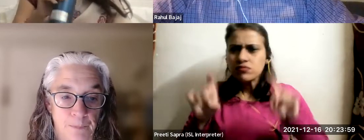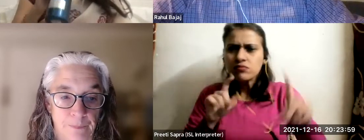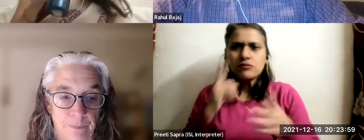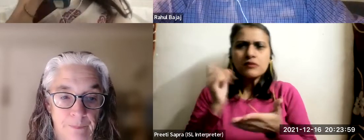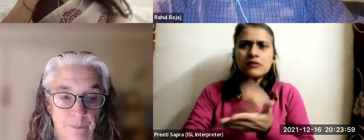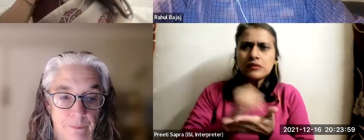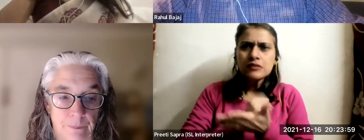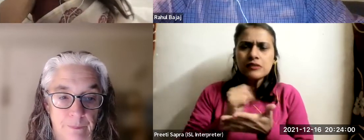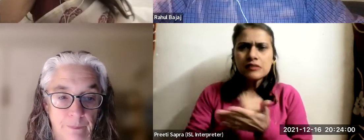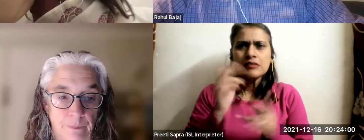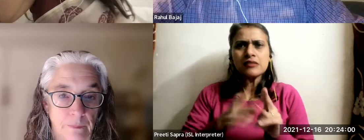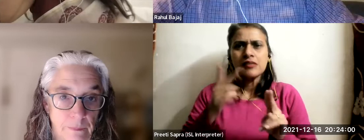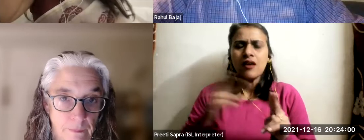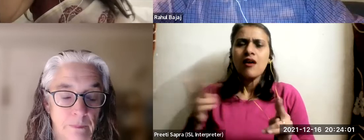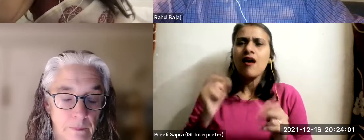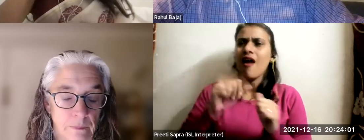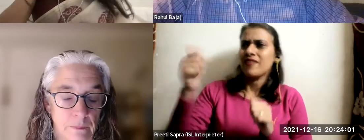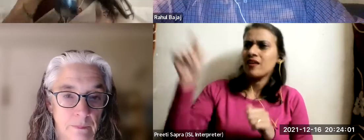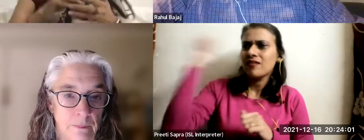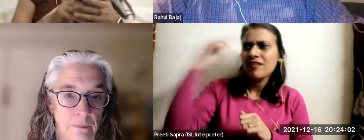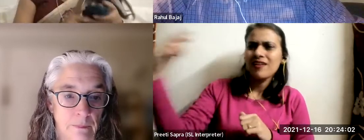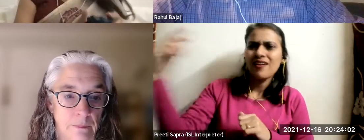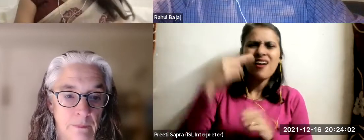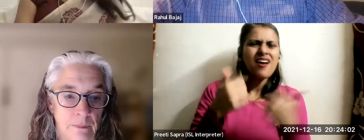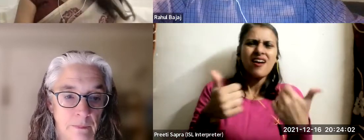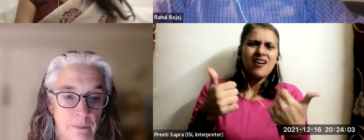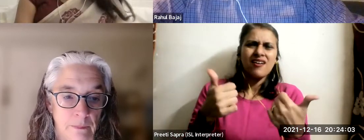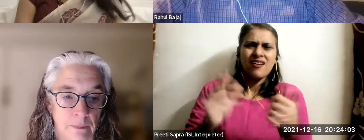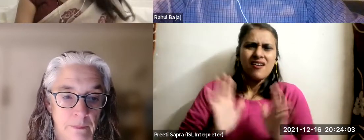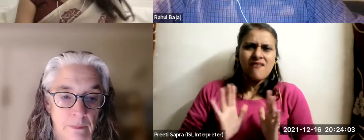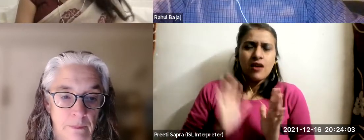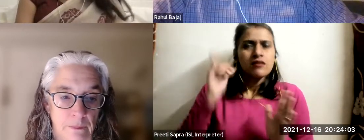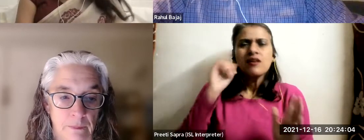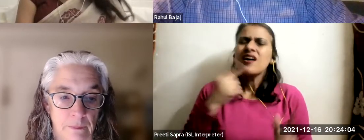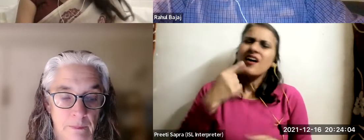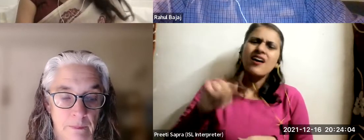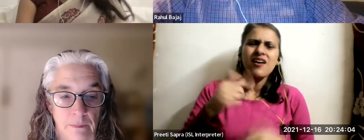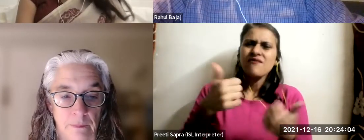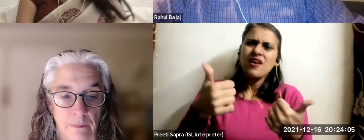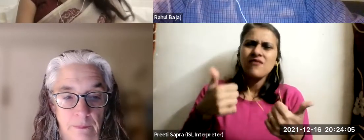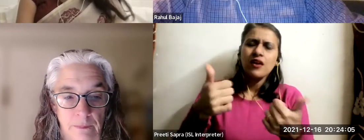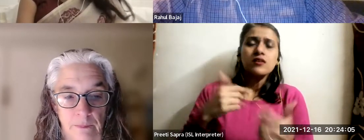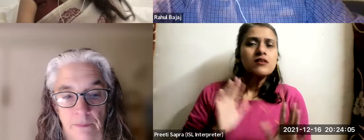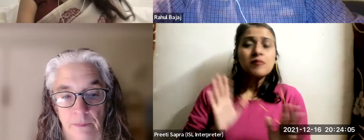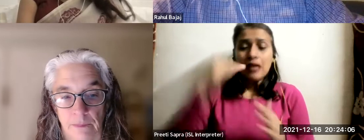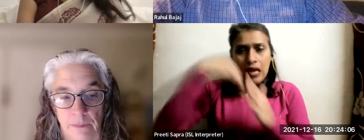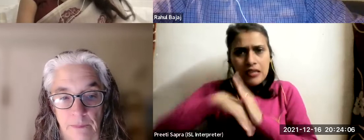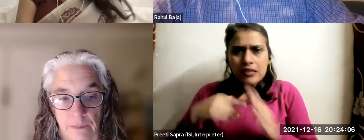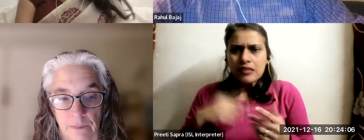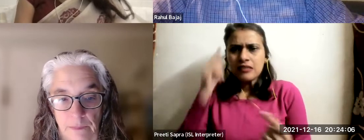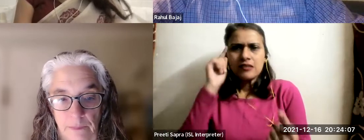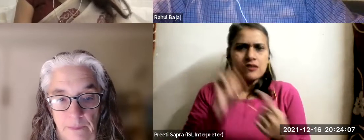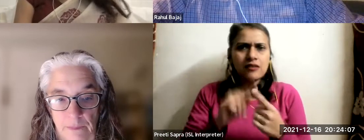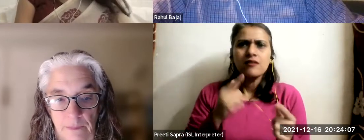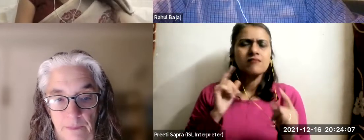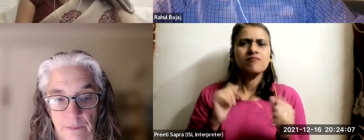others take for granted and don't really have to think about. So, according to you, how can that feeling be channeled in